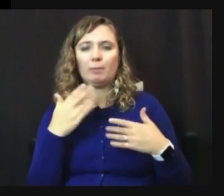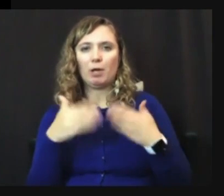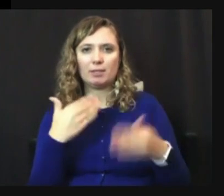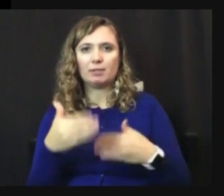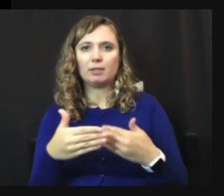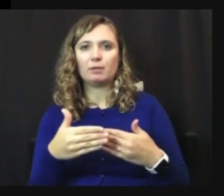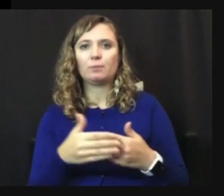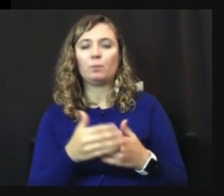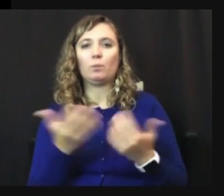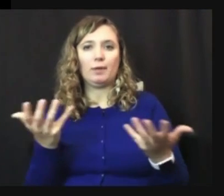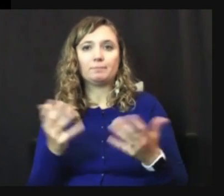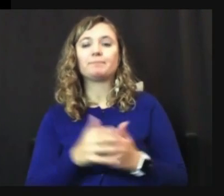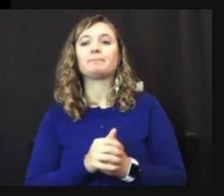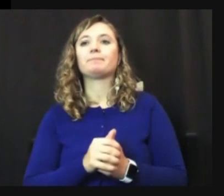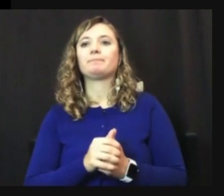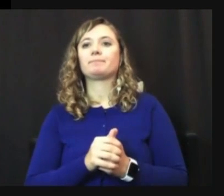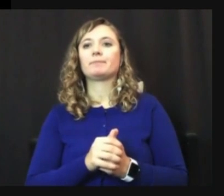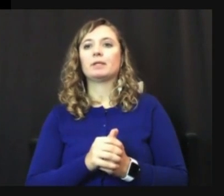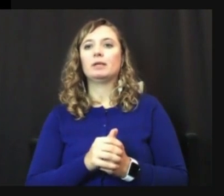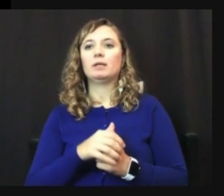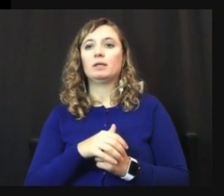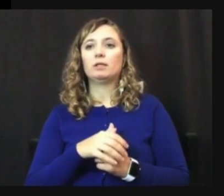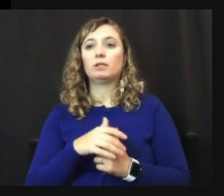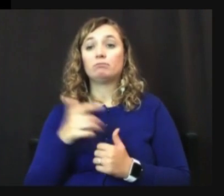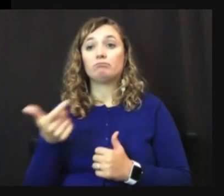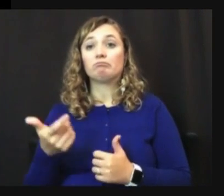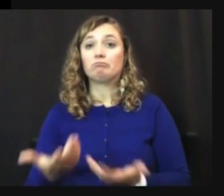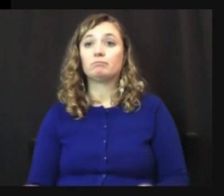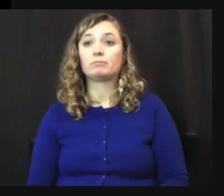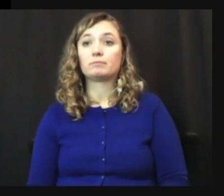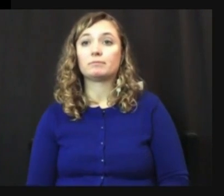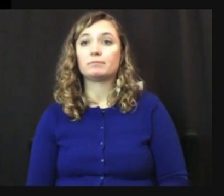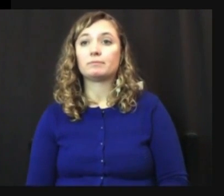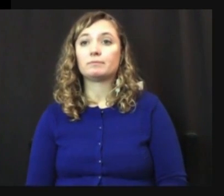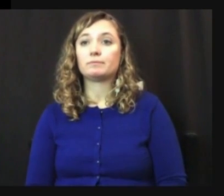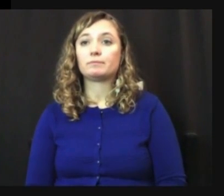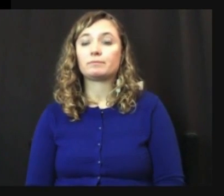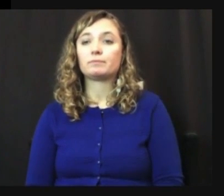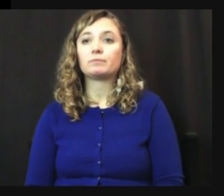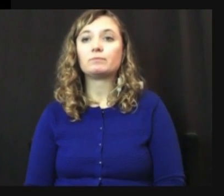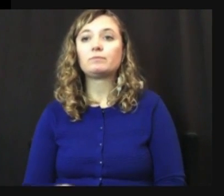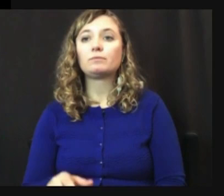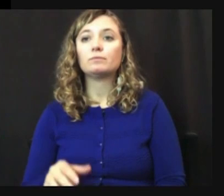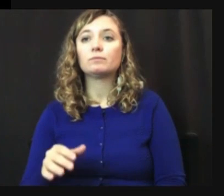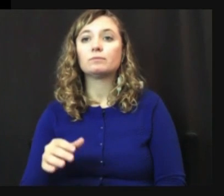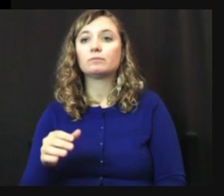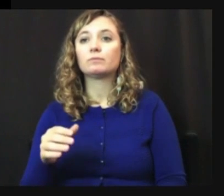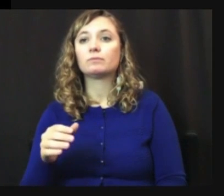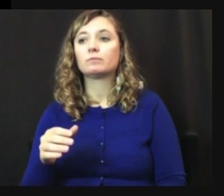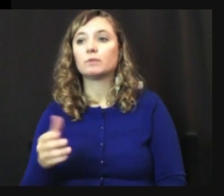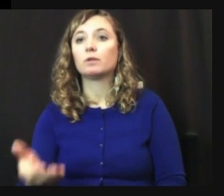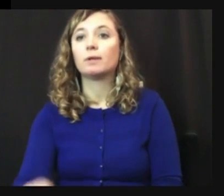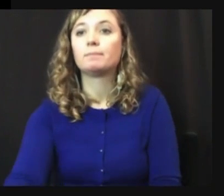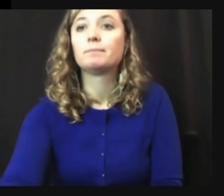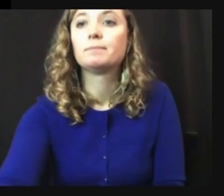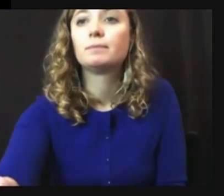that. I know that the Autistic OT is also offering to do interviews